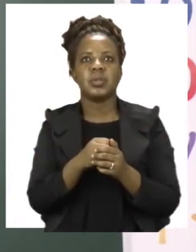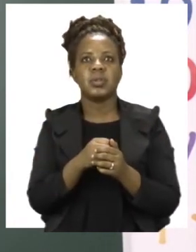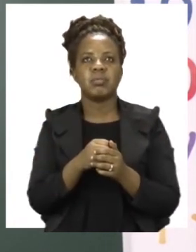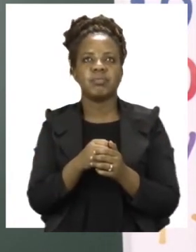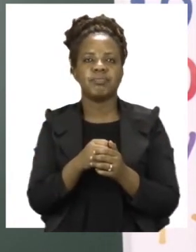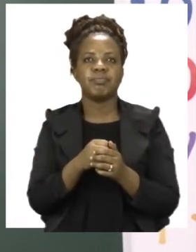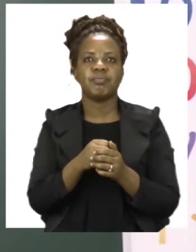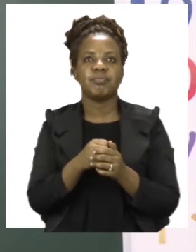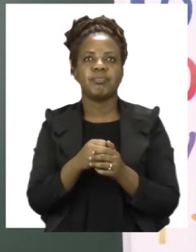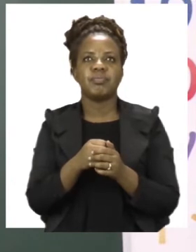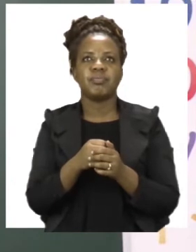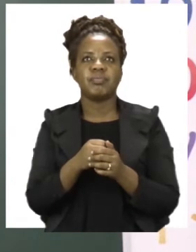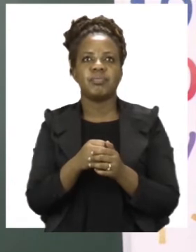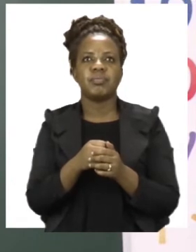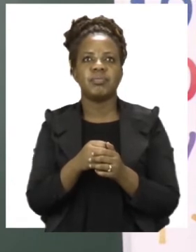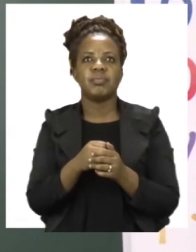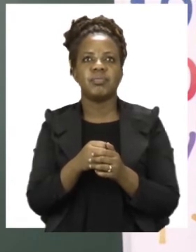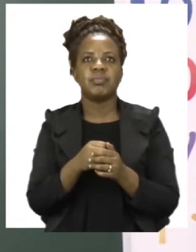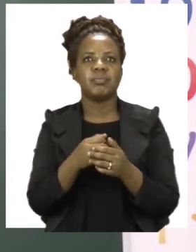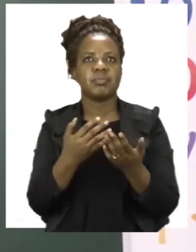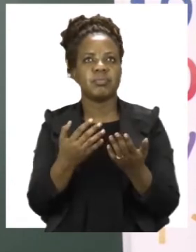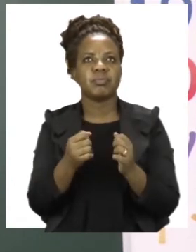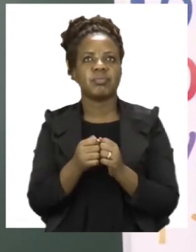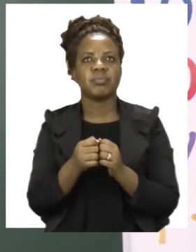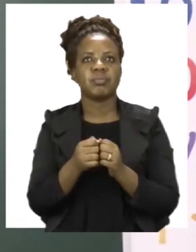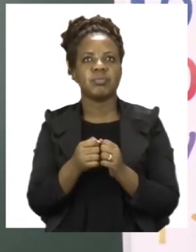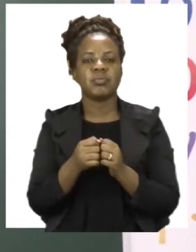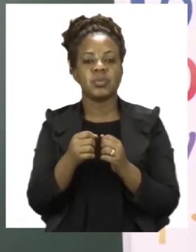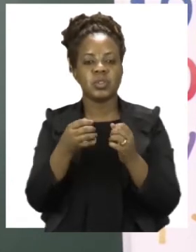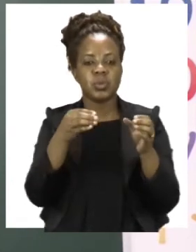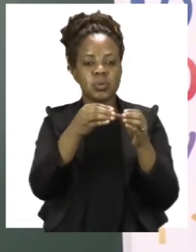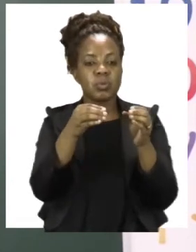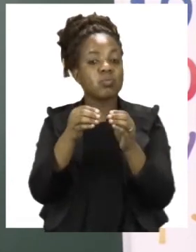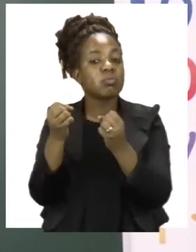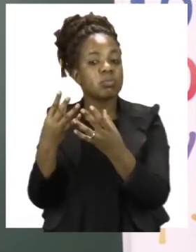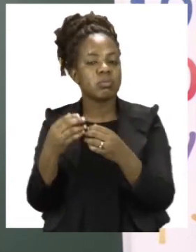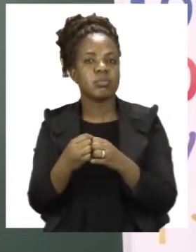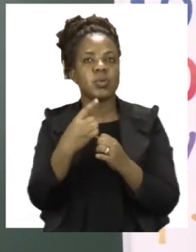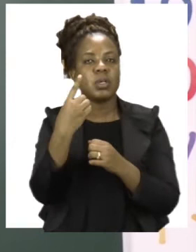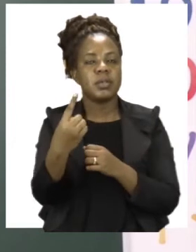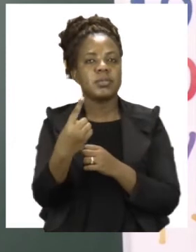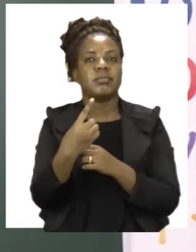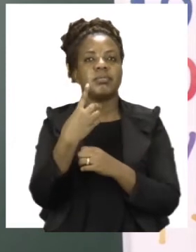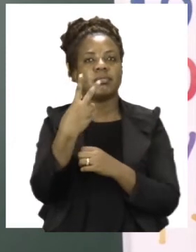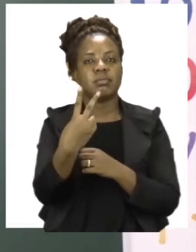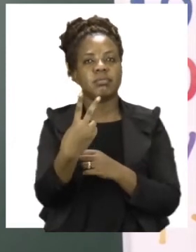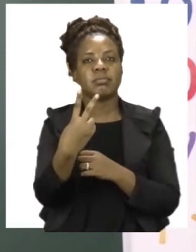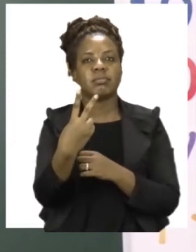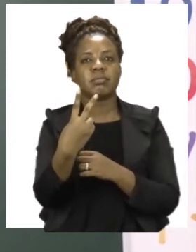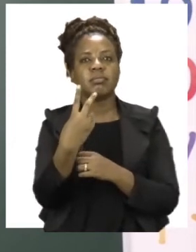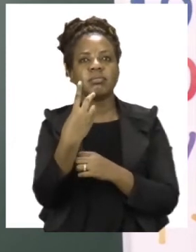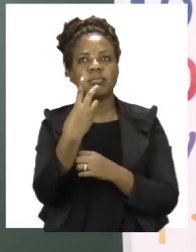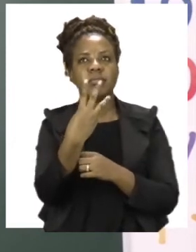themselves as well. So we now have, let's count how many? 1,